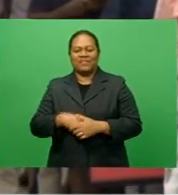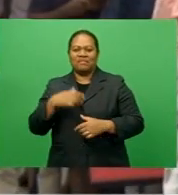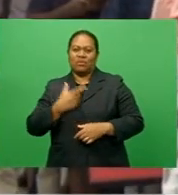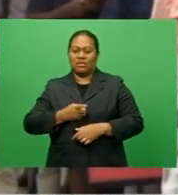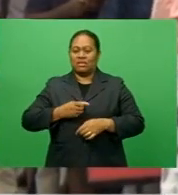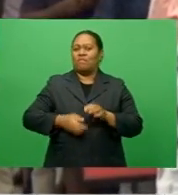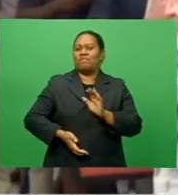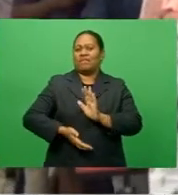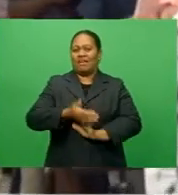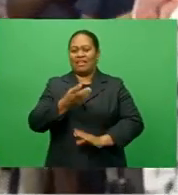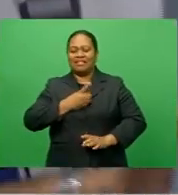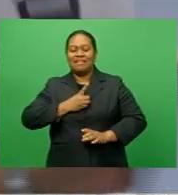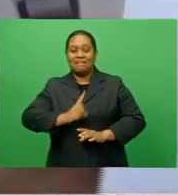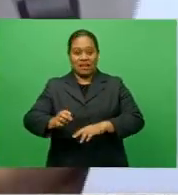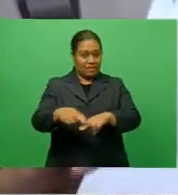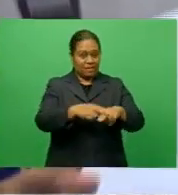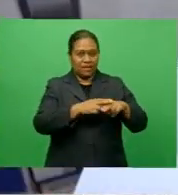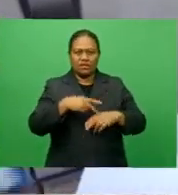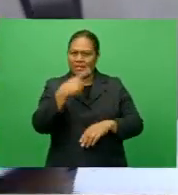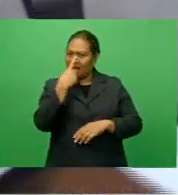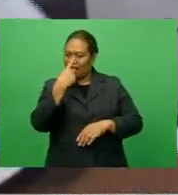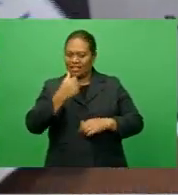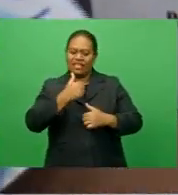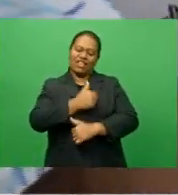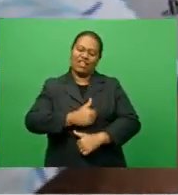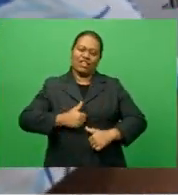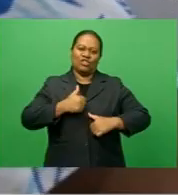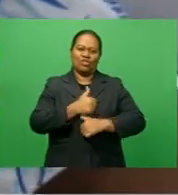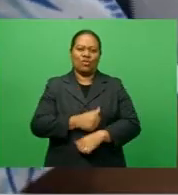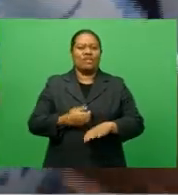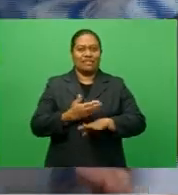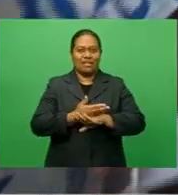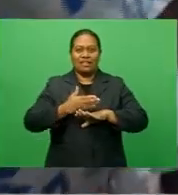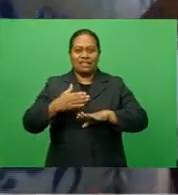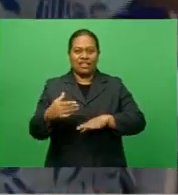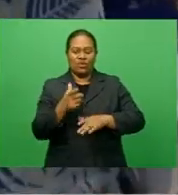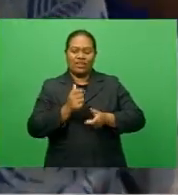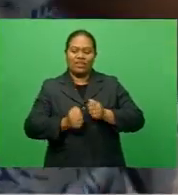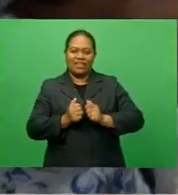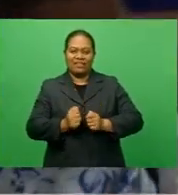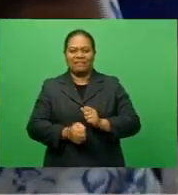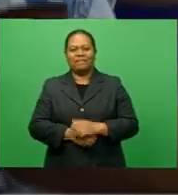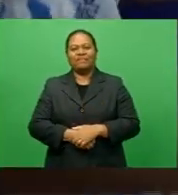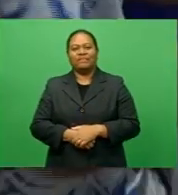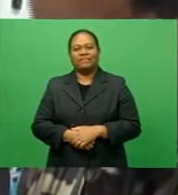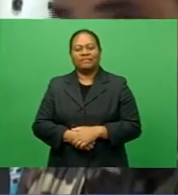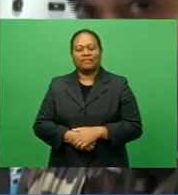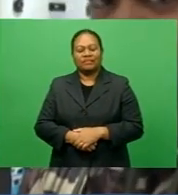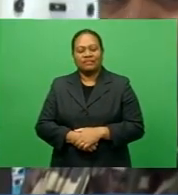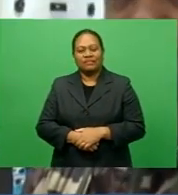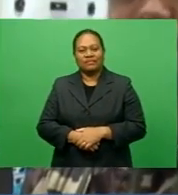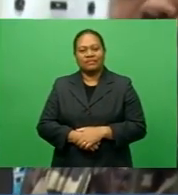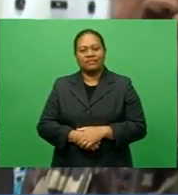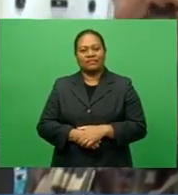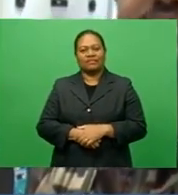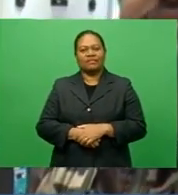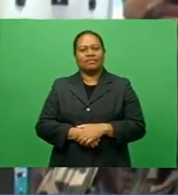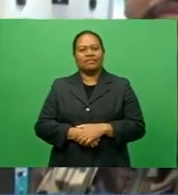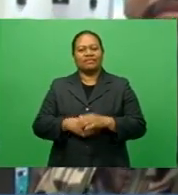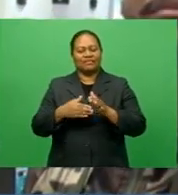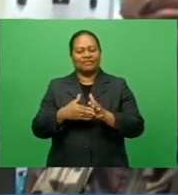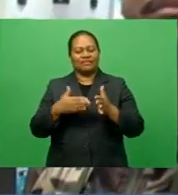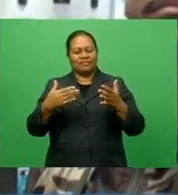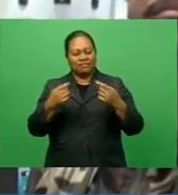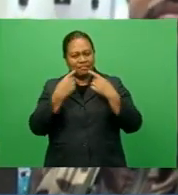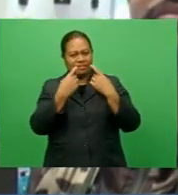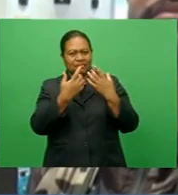demand in Fiji, the lucky ones were able to enjoy the luxuries of the console earlier. The past few weeks, he's been talking to his